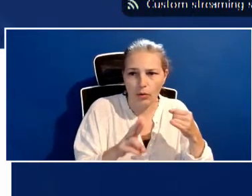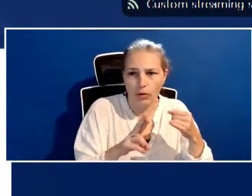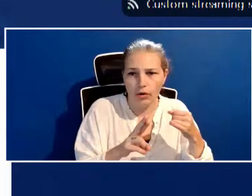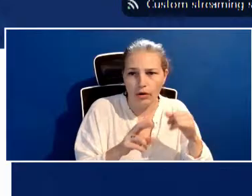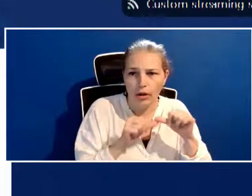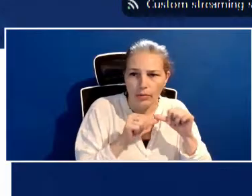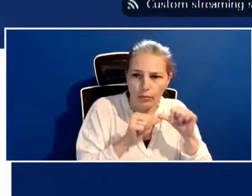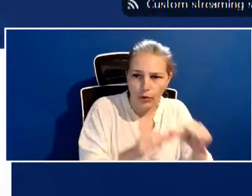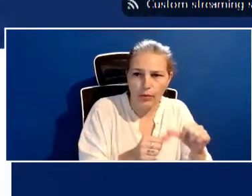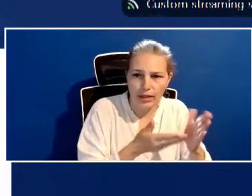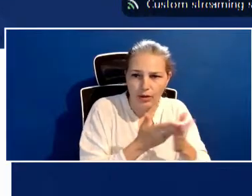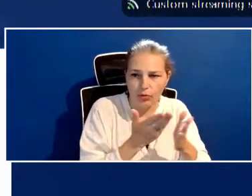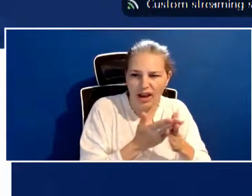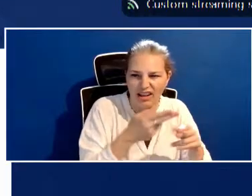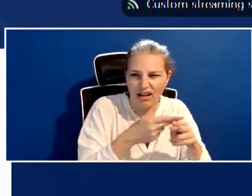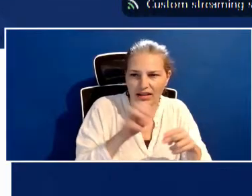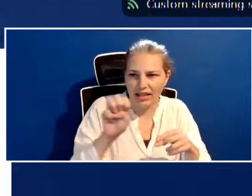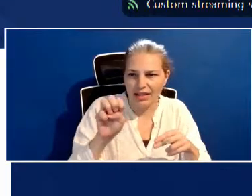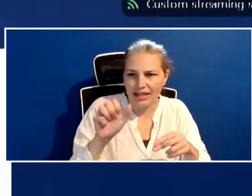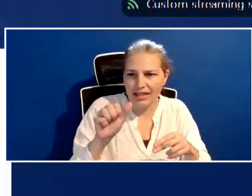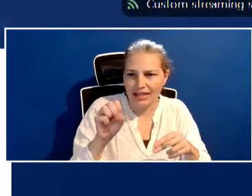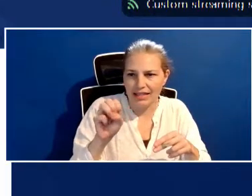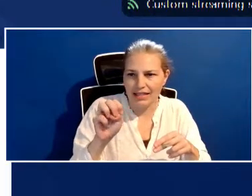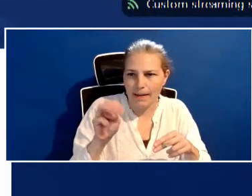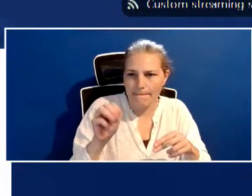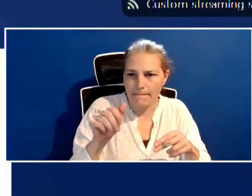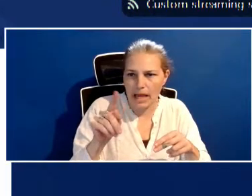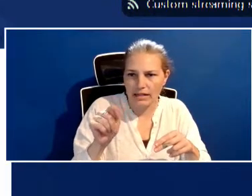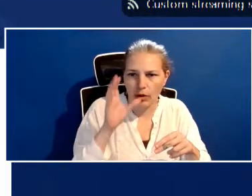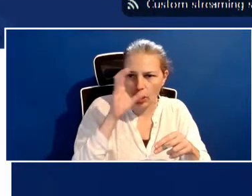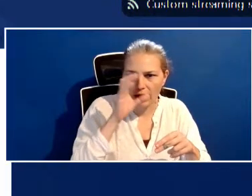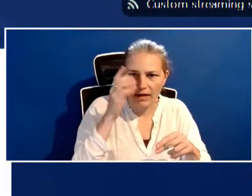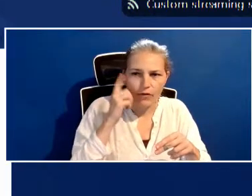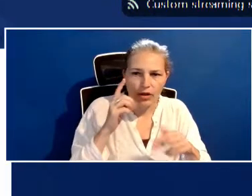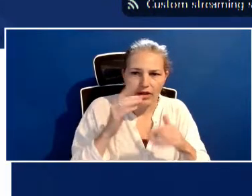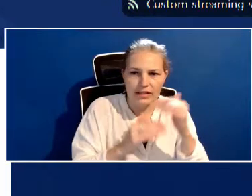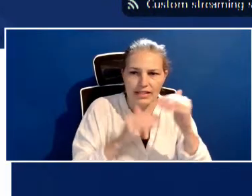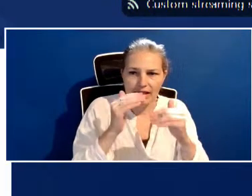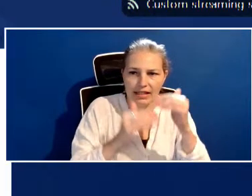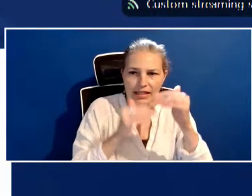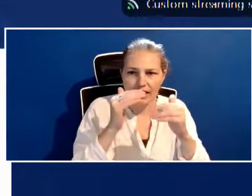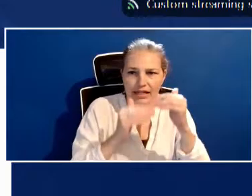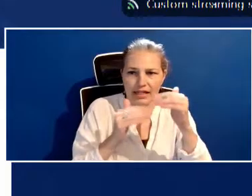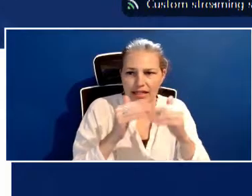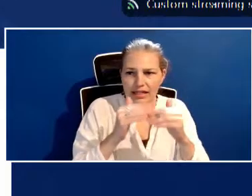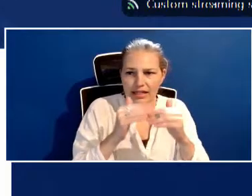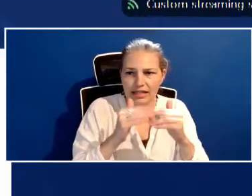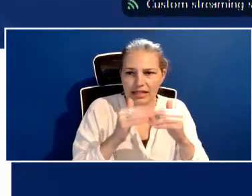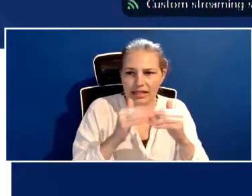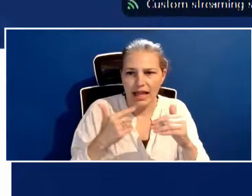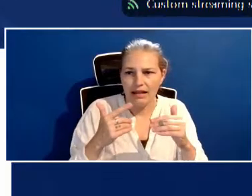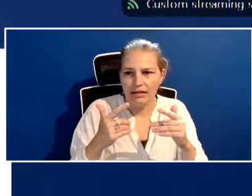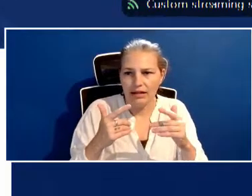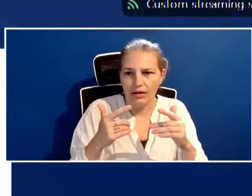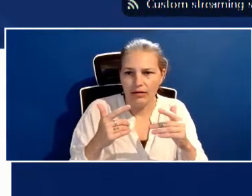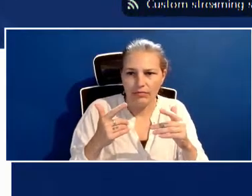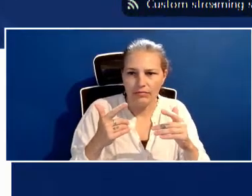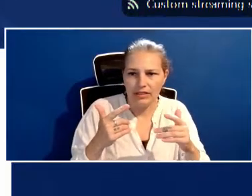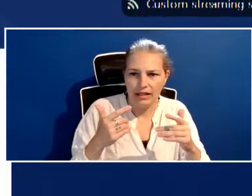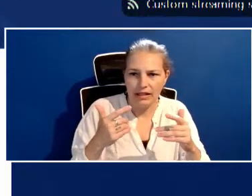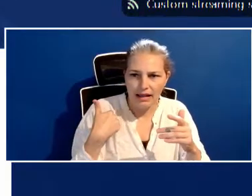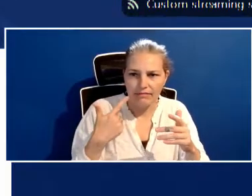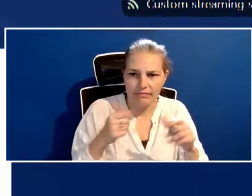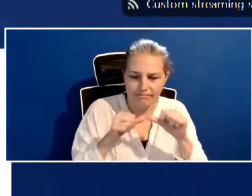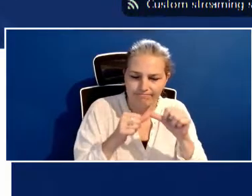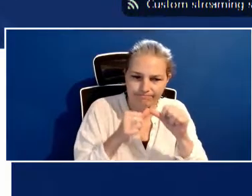is what we're seeking to have our facilities in place and would allow us to maintain and keep the equipment running